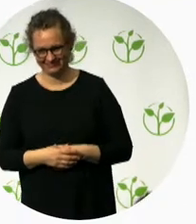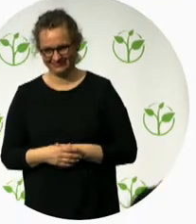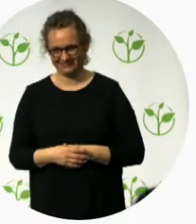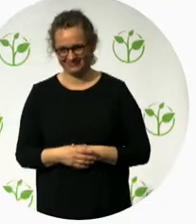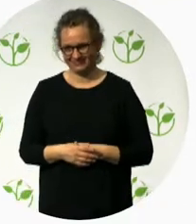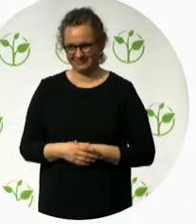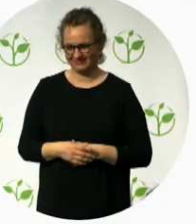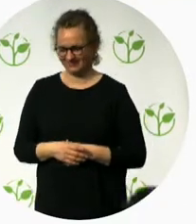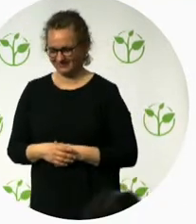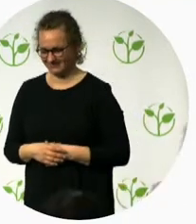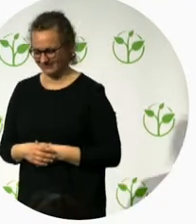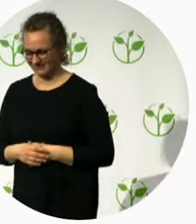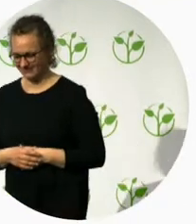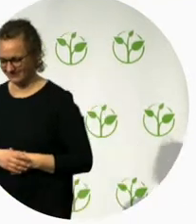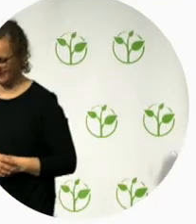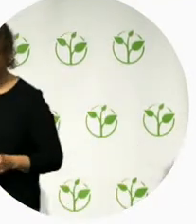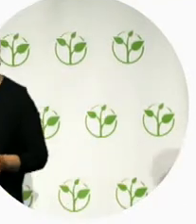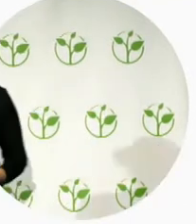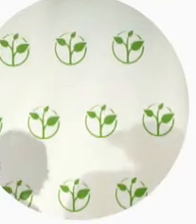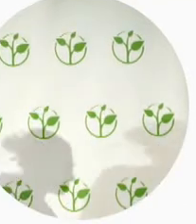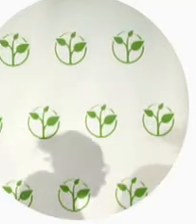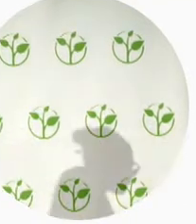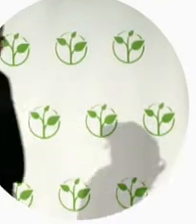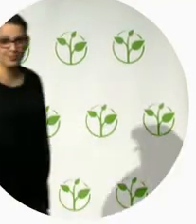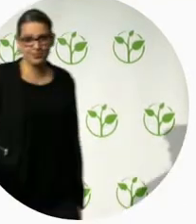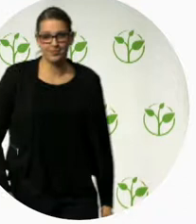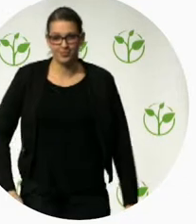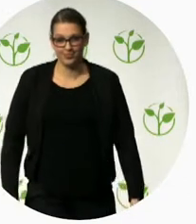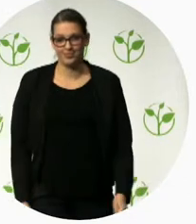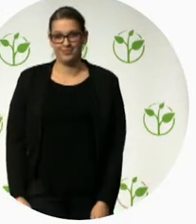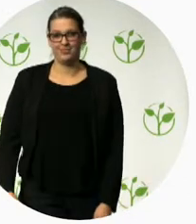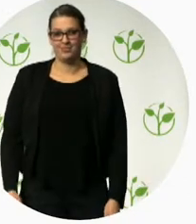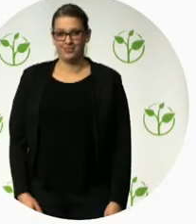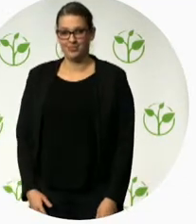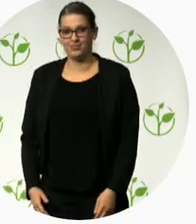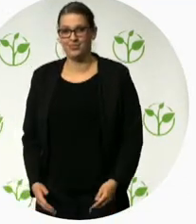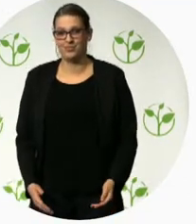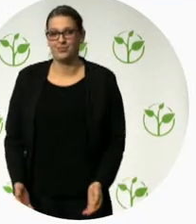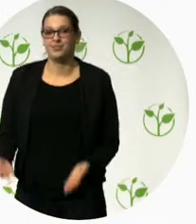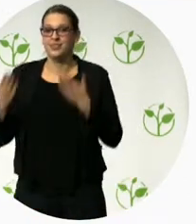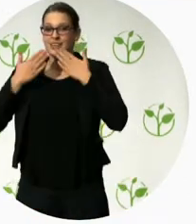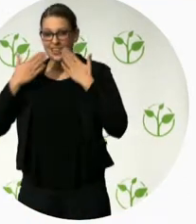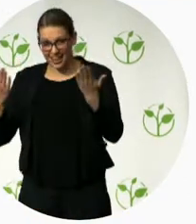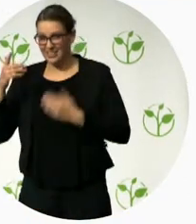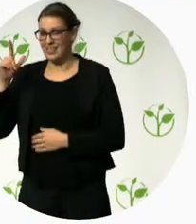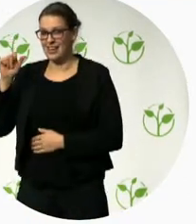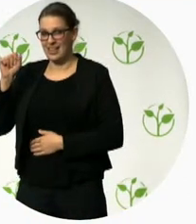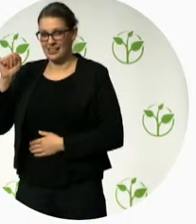Thank you very much, Lasanti. Now I'd like to ask Deepak Raj Sopkota to tell us about his